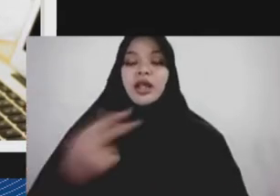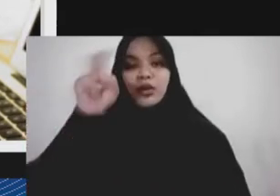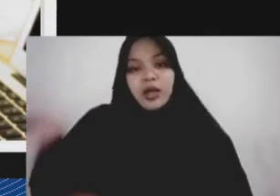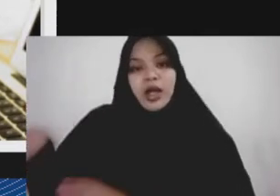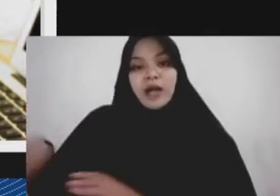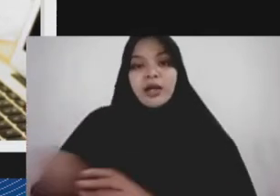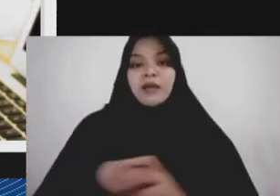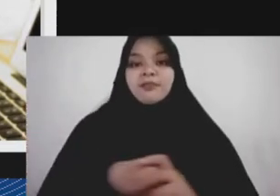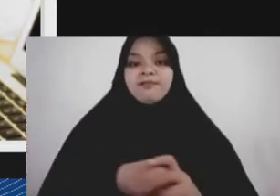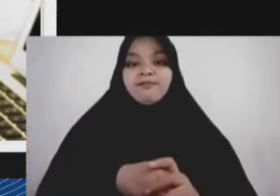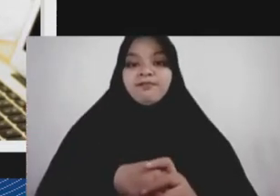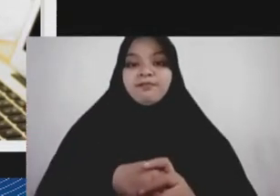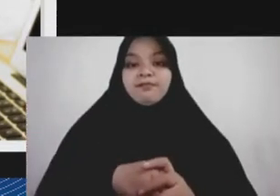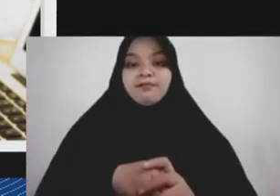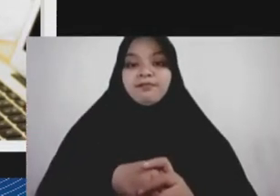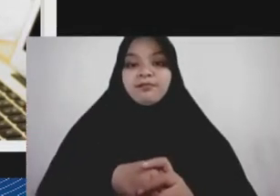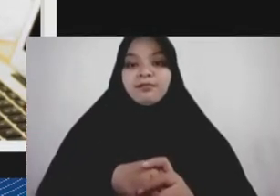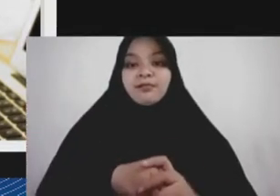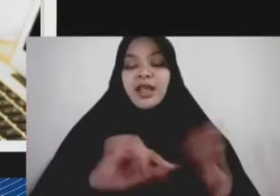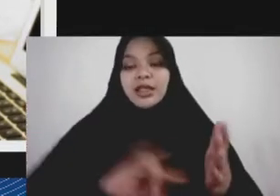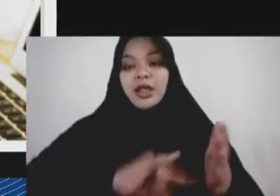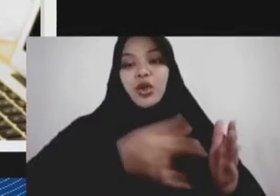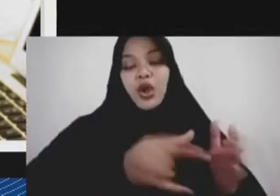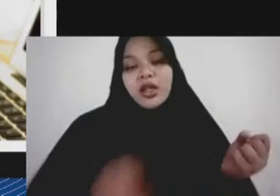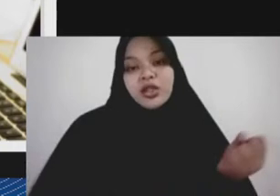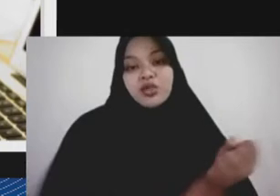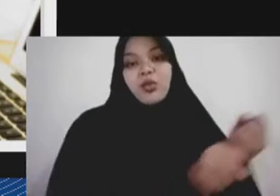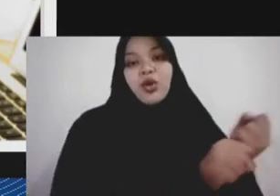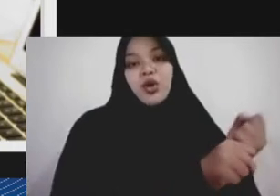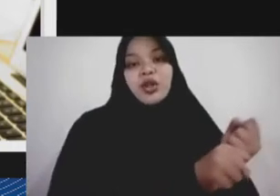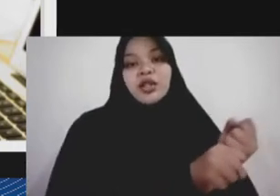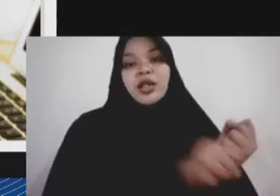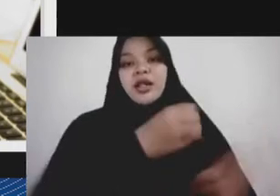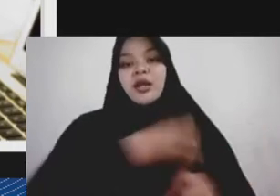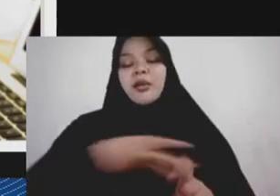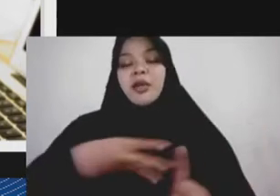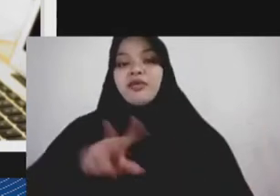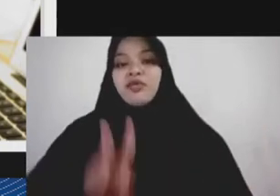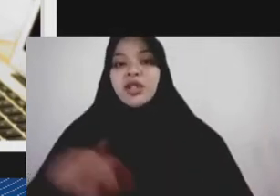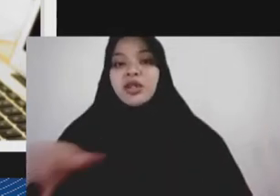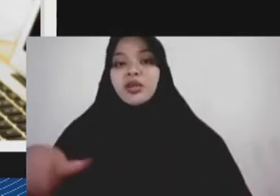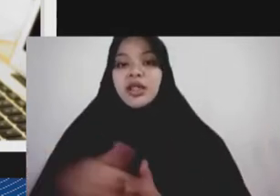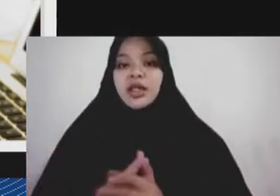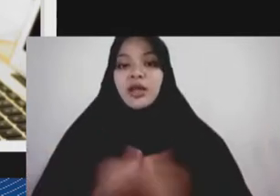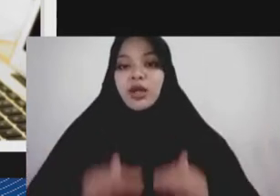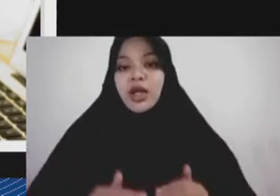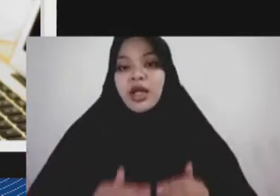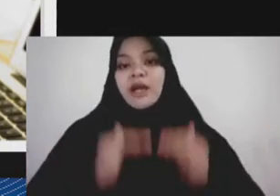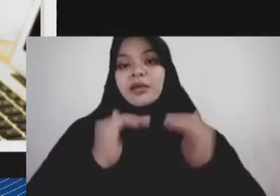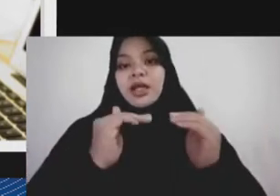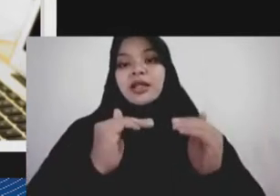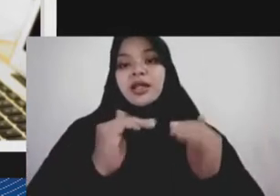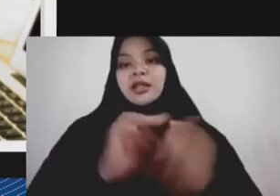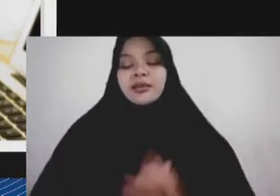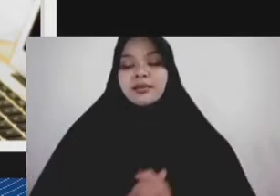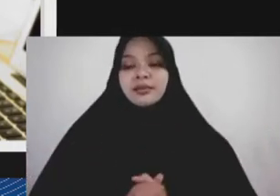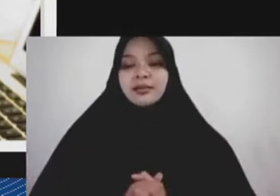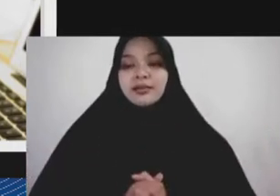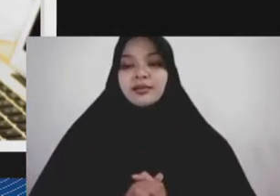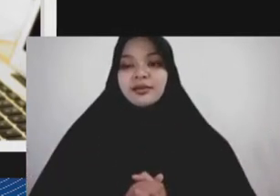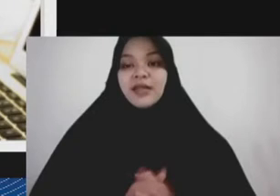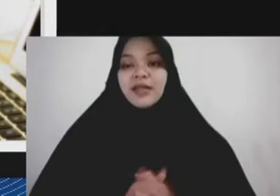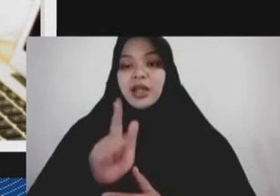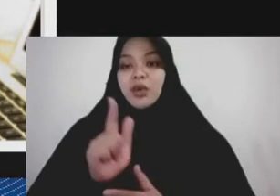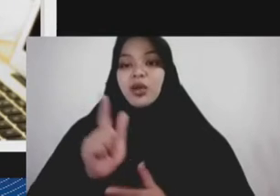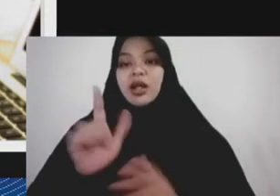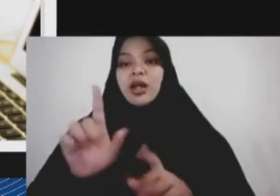and use technology to support GBV survivors. There's been increased care demands because of social